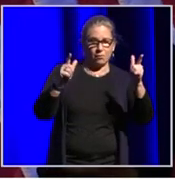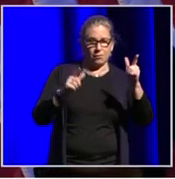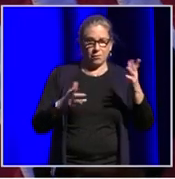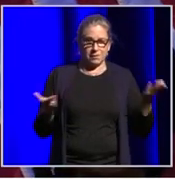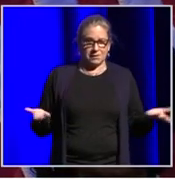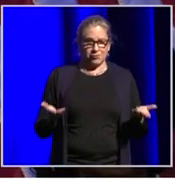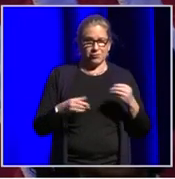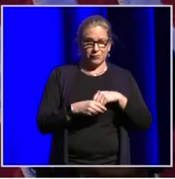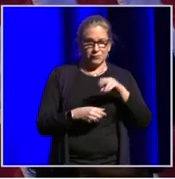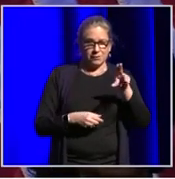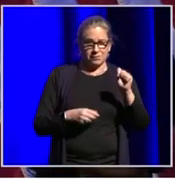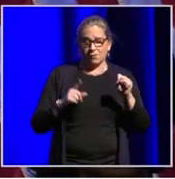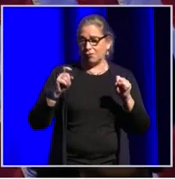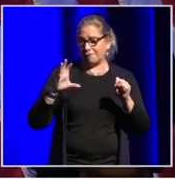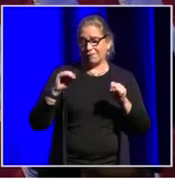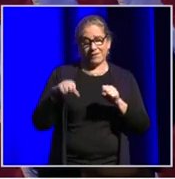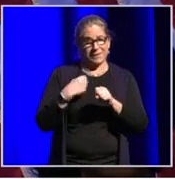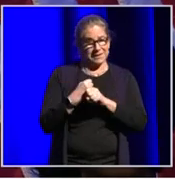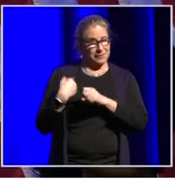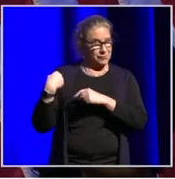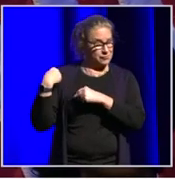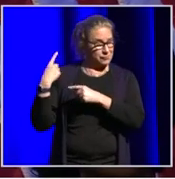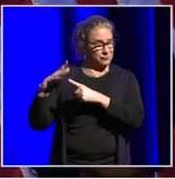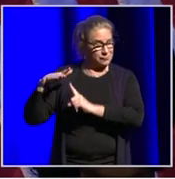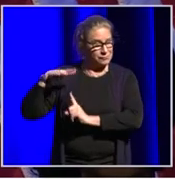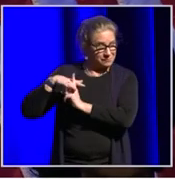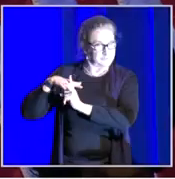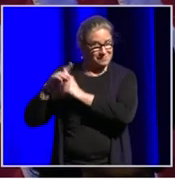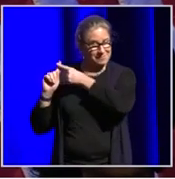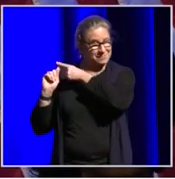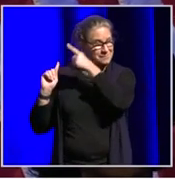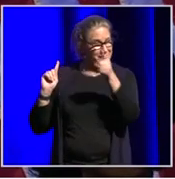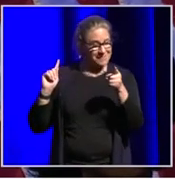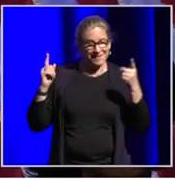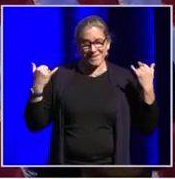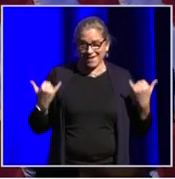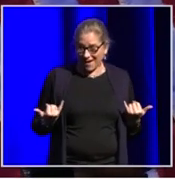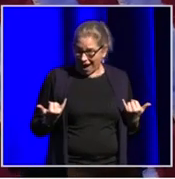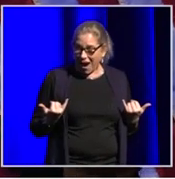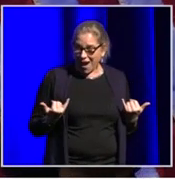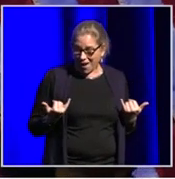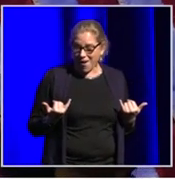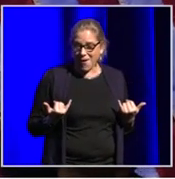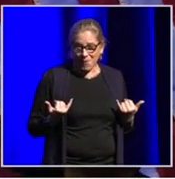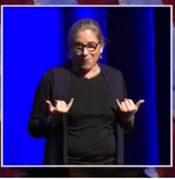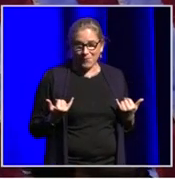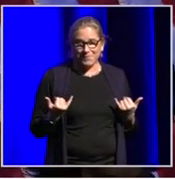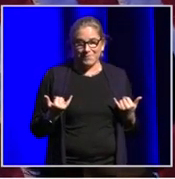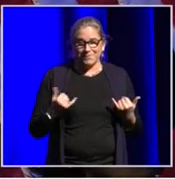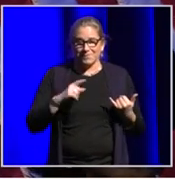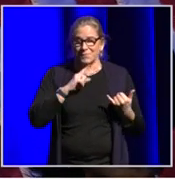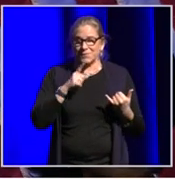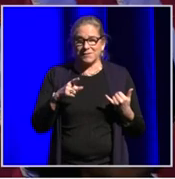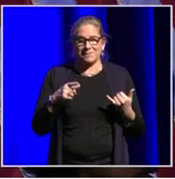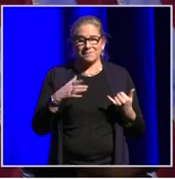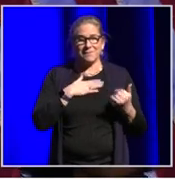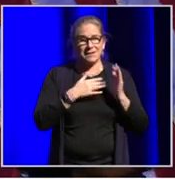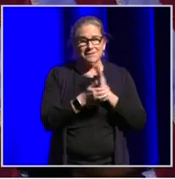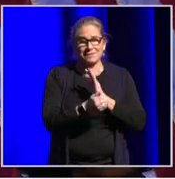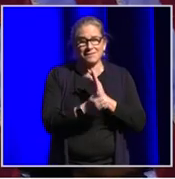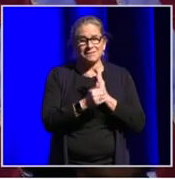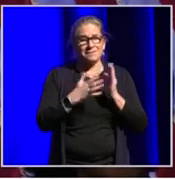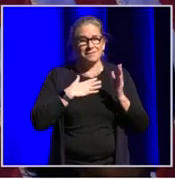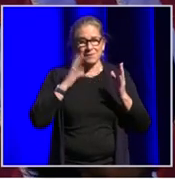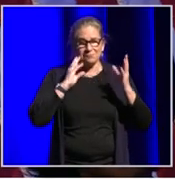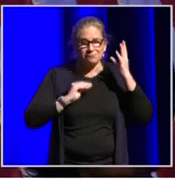pledge today is that I will do all I can, draw on all my skill and all my life experience to work with